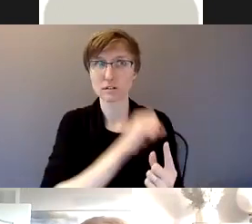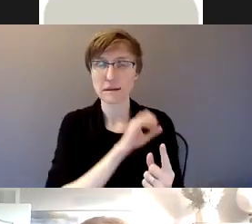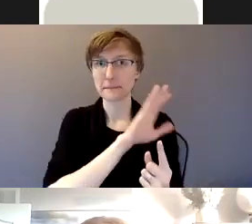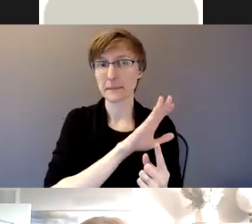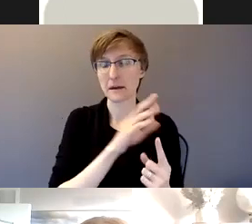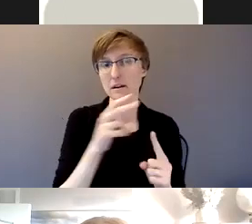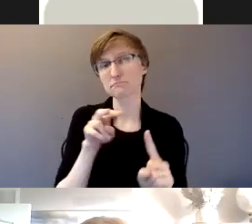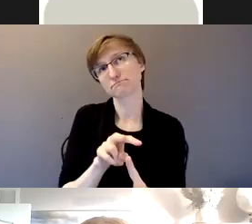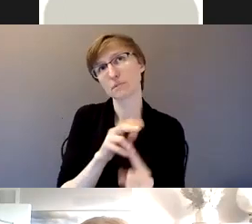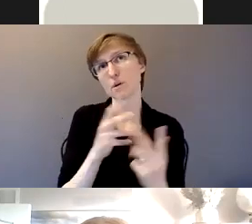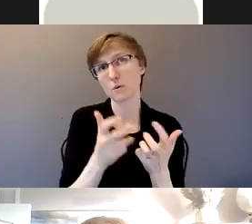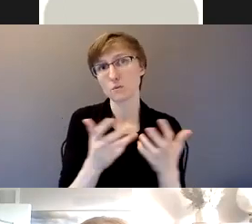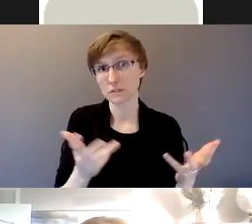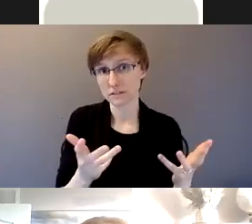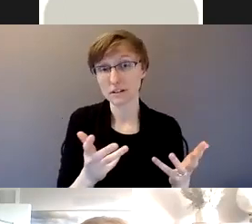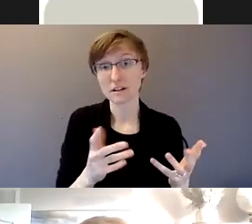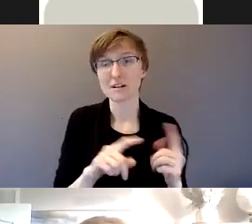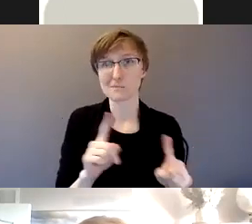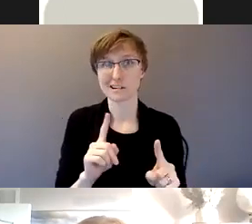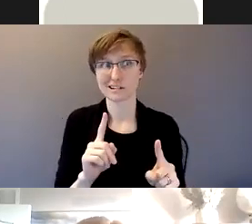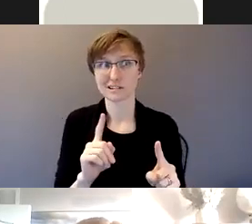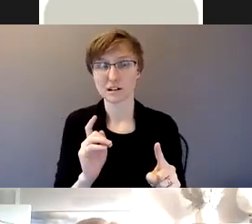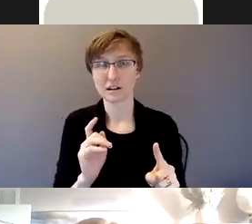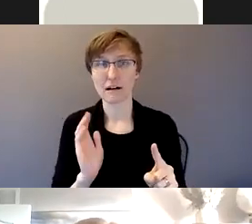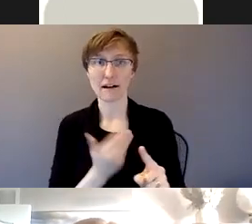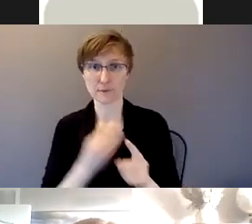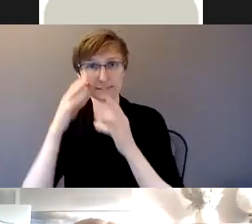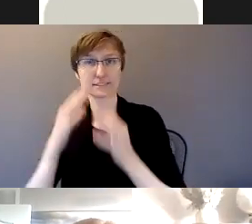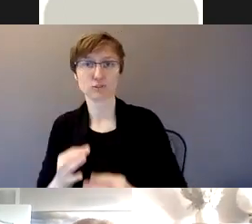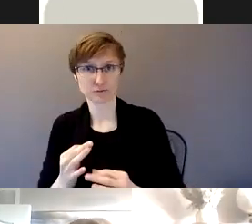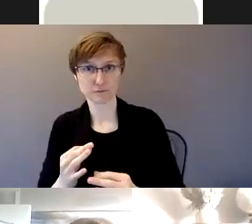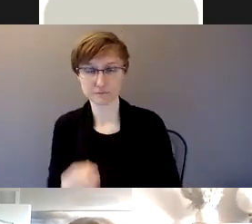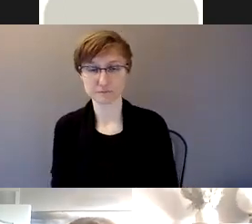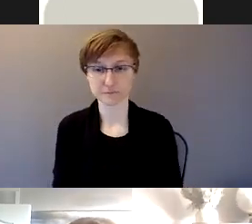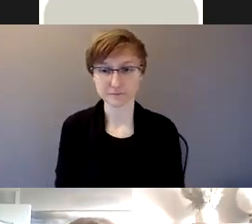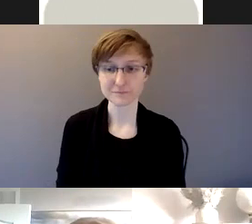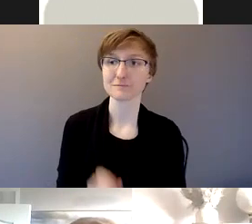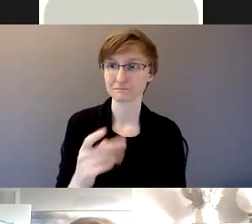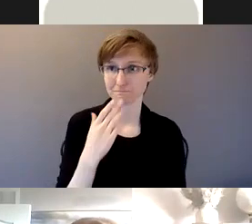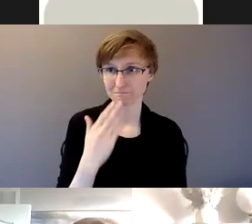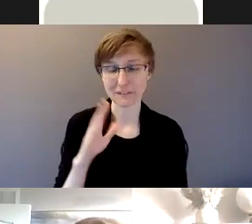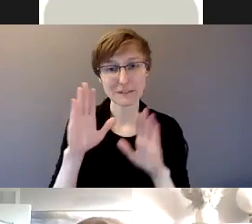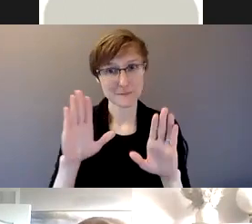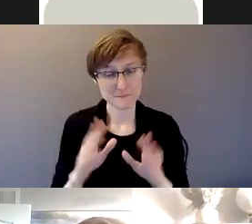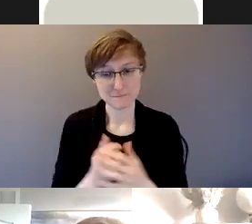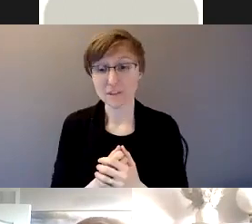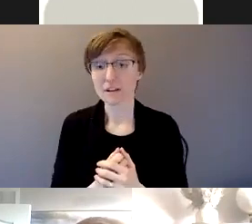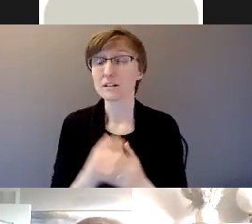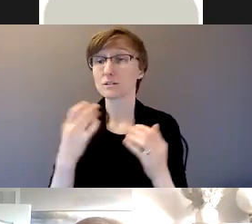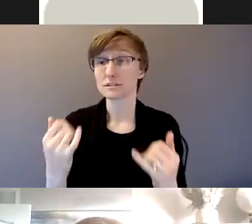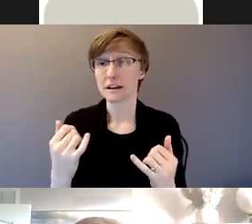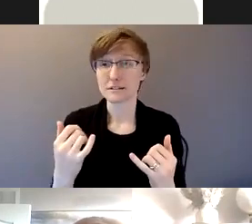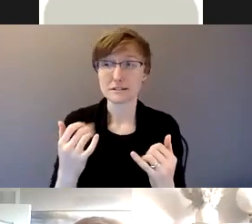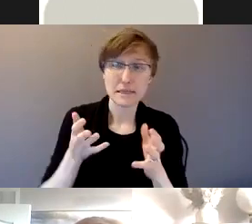is ultimately with us. Perfect, thank you. And I know we're just at 5 minutes left, so I'm going to just turn it